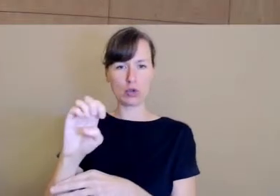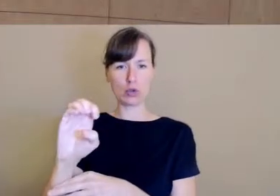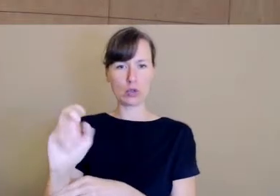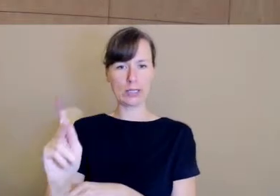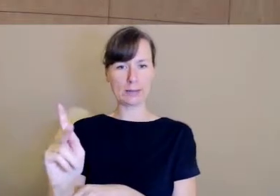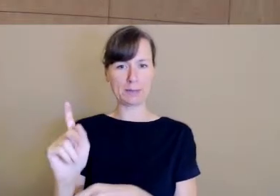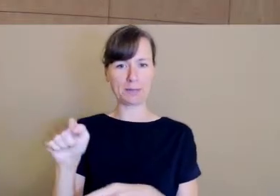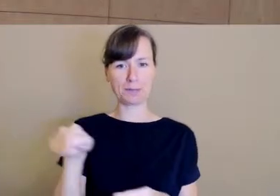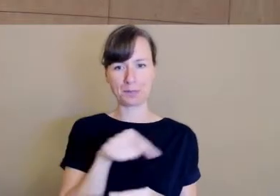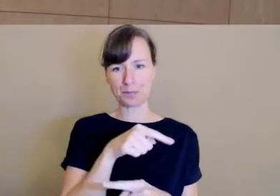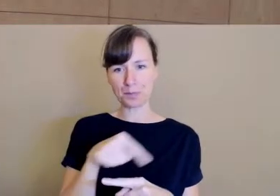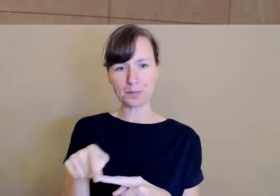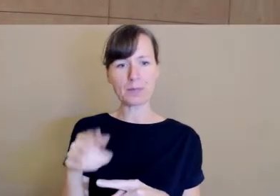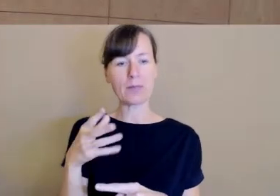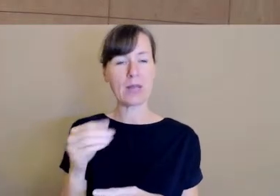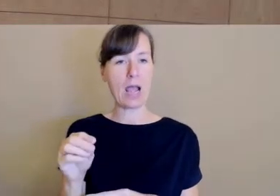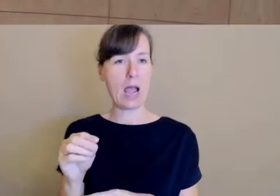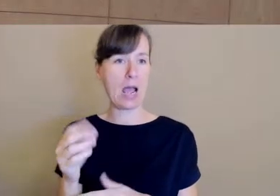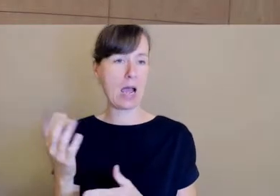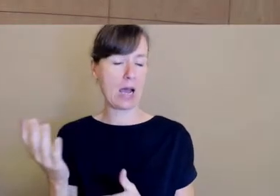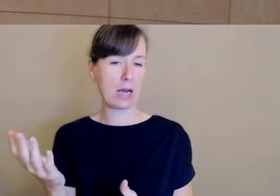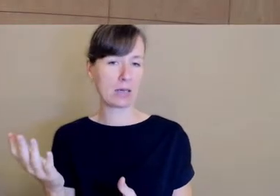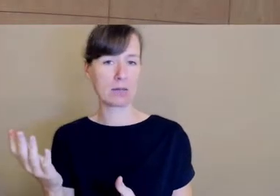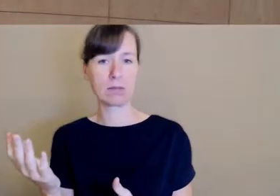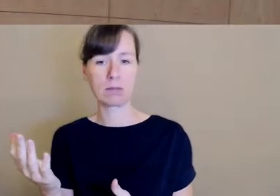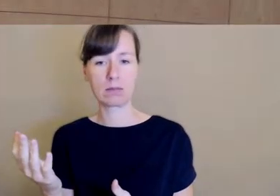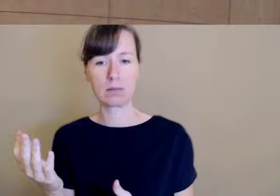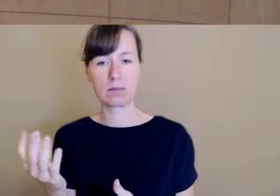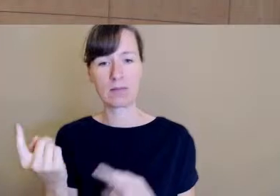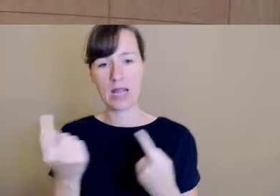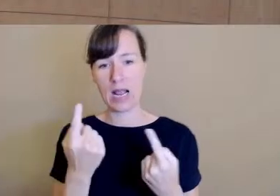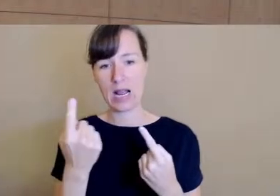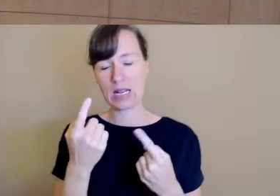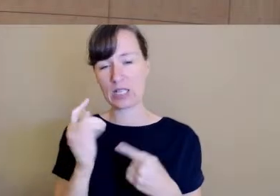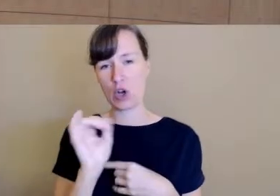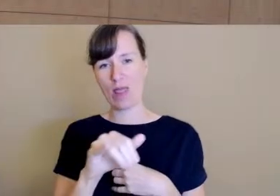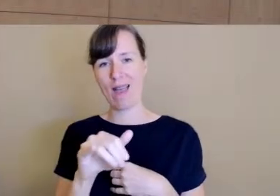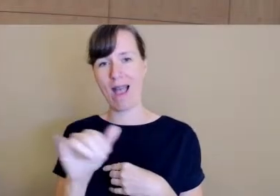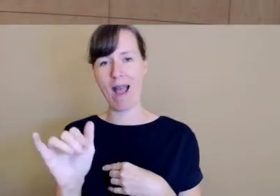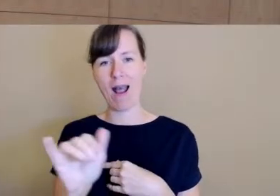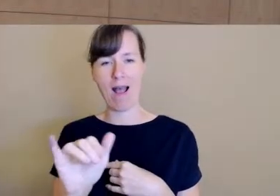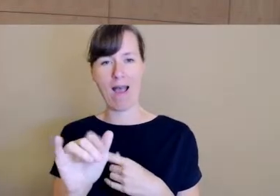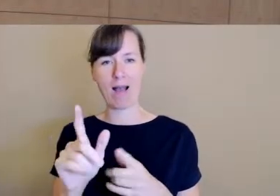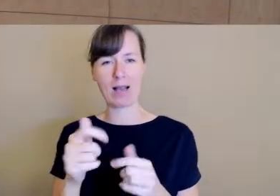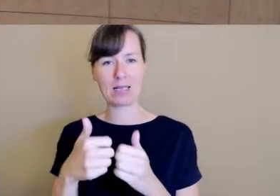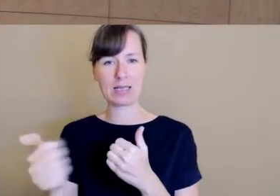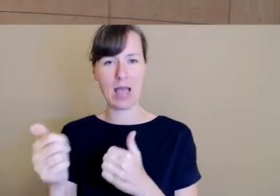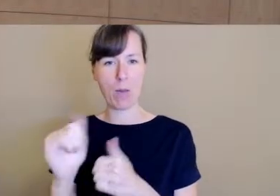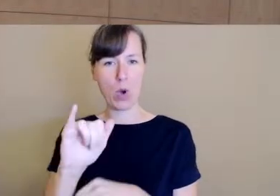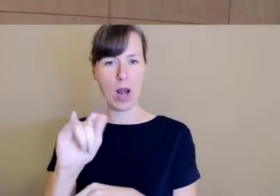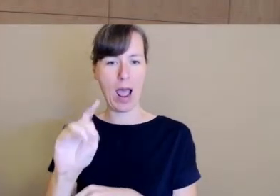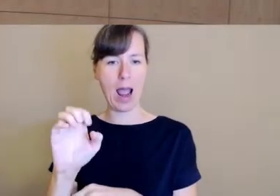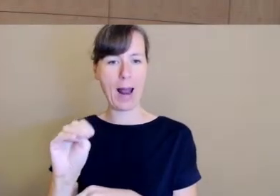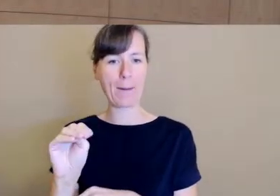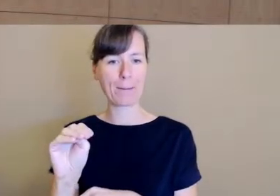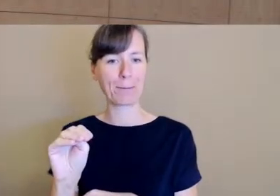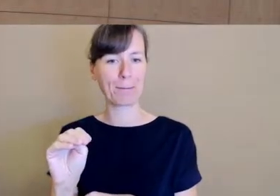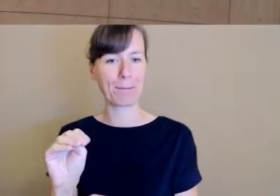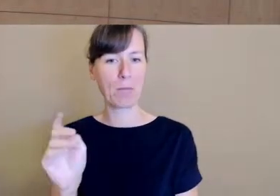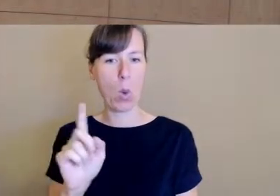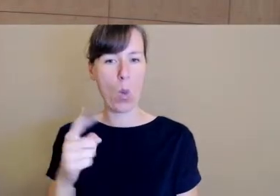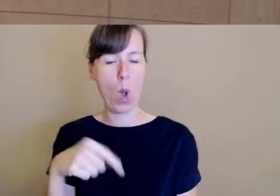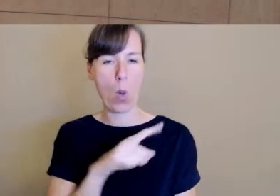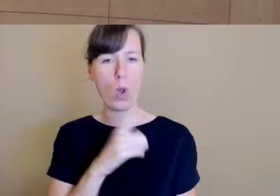consider that as a separate item where we are preparing the site, even if we don't have the full funding